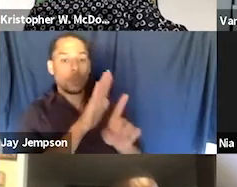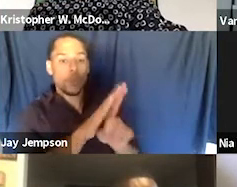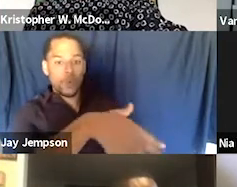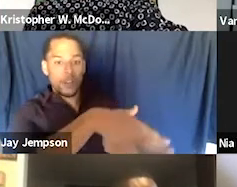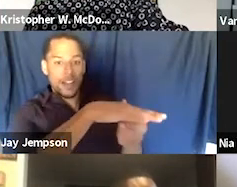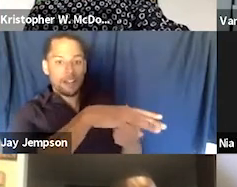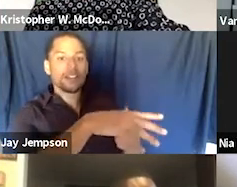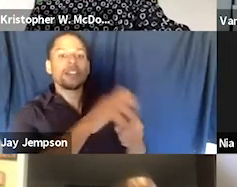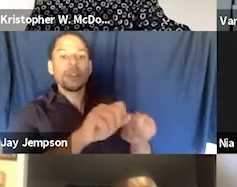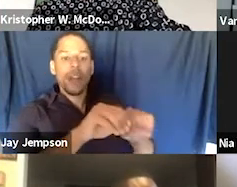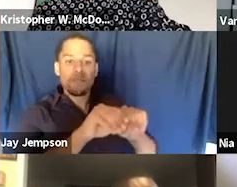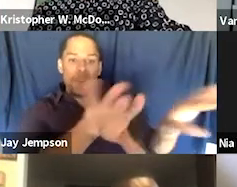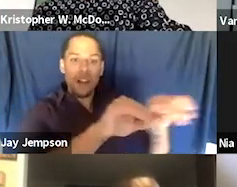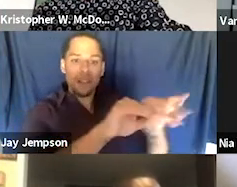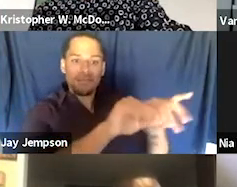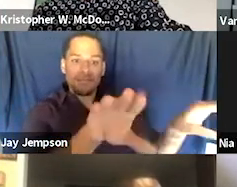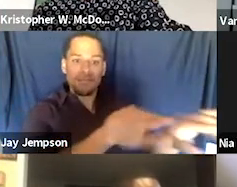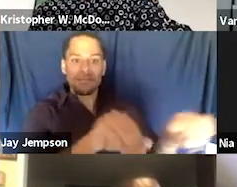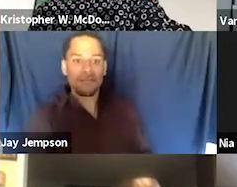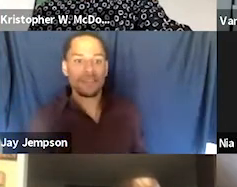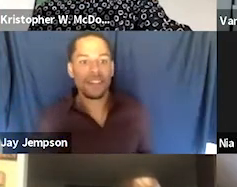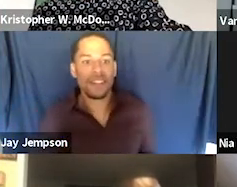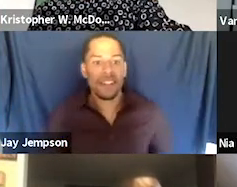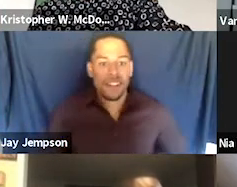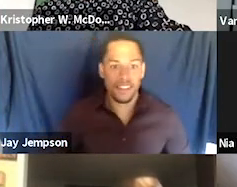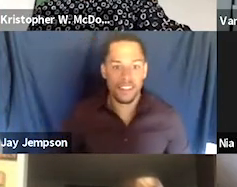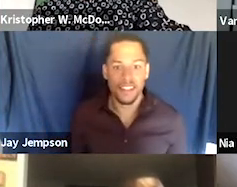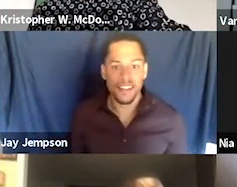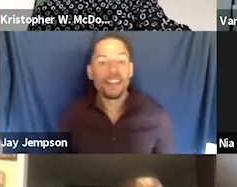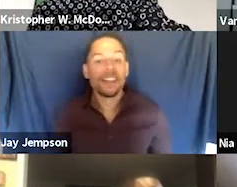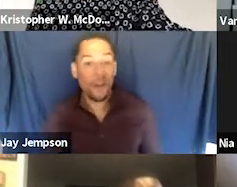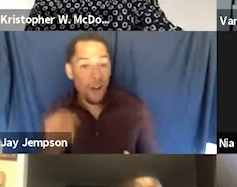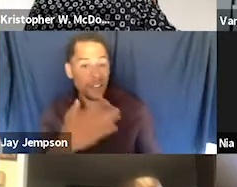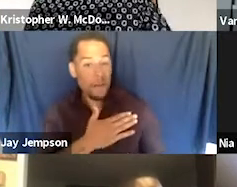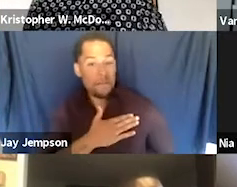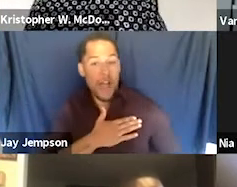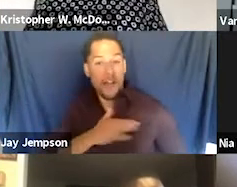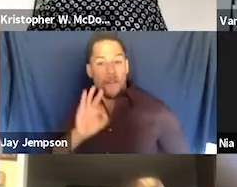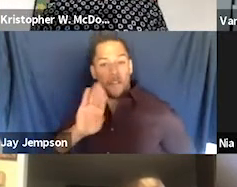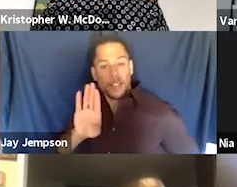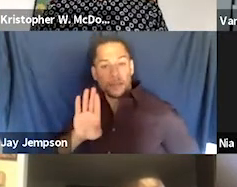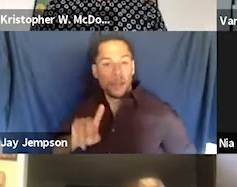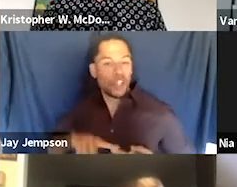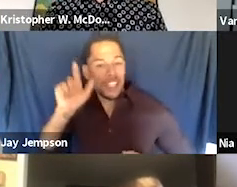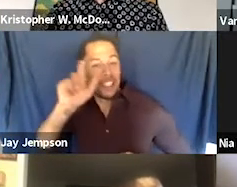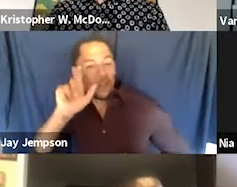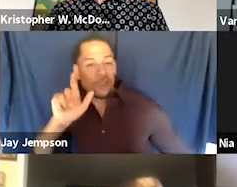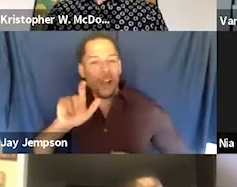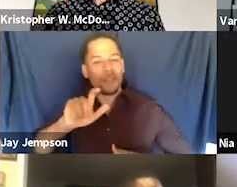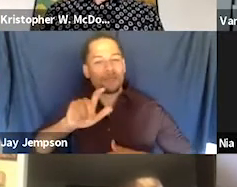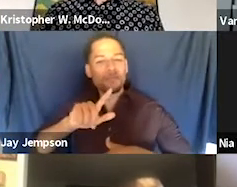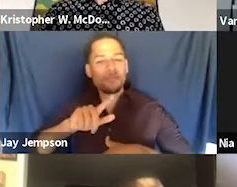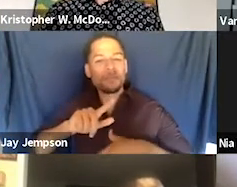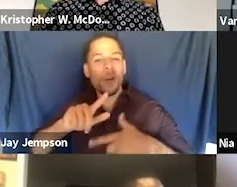Black Dance Stories. You know, be all over my timeline. Love to see it. Oh, thank you. Thank you. And of